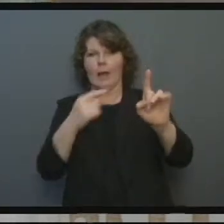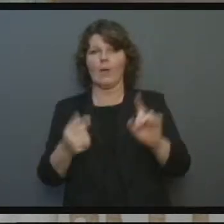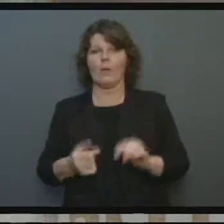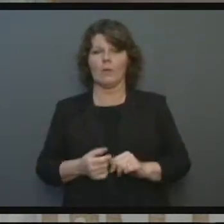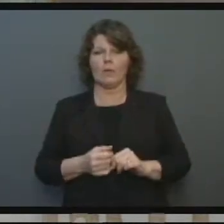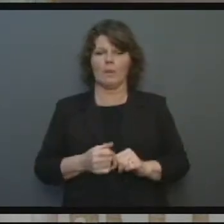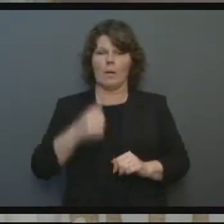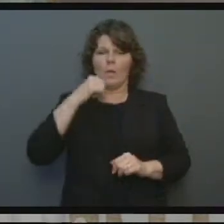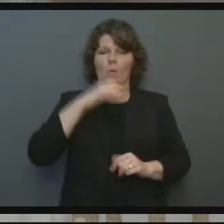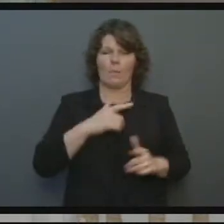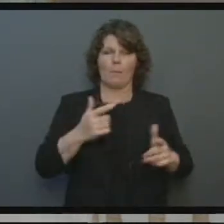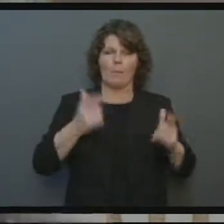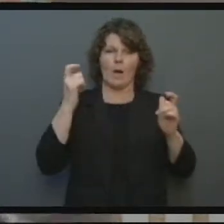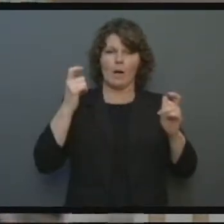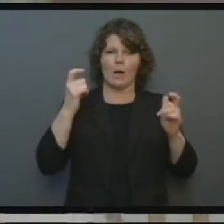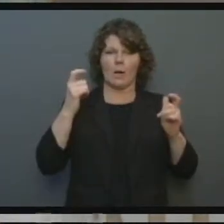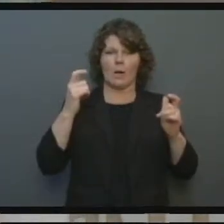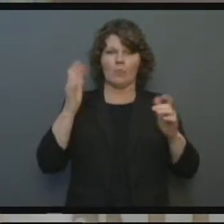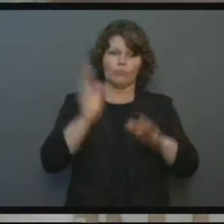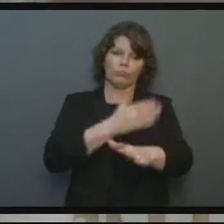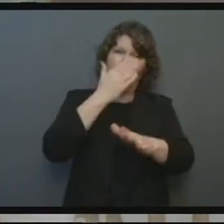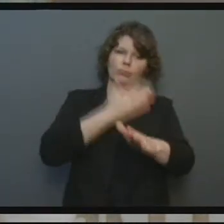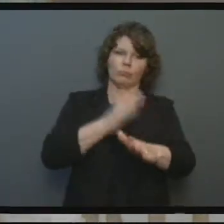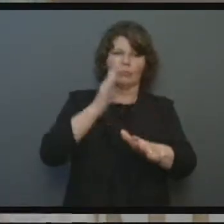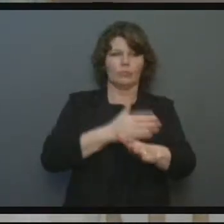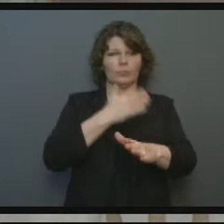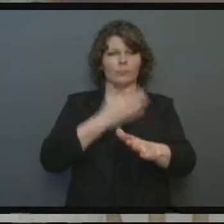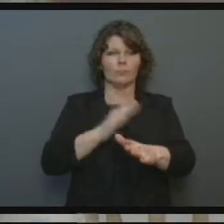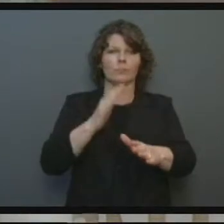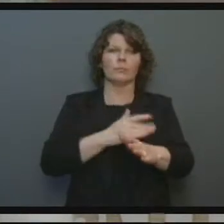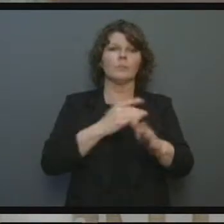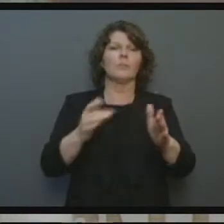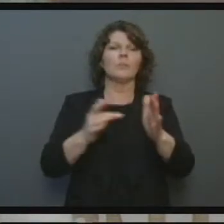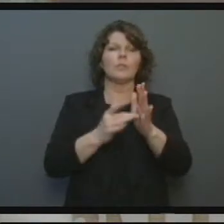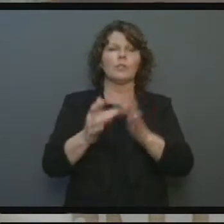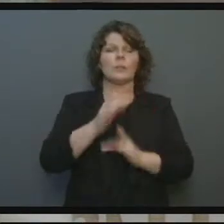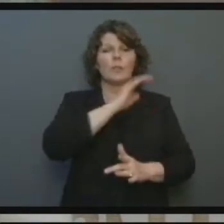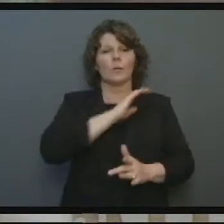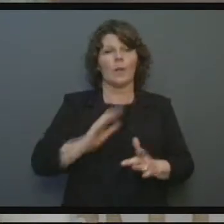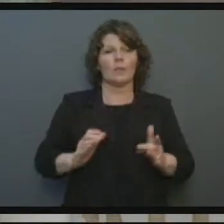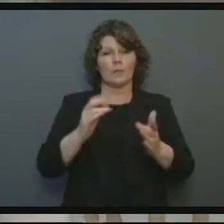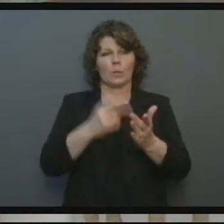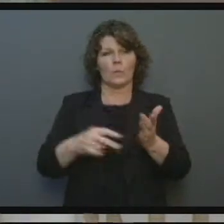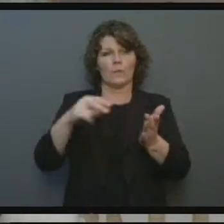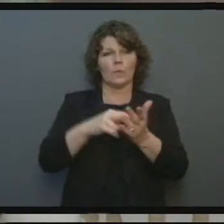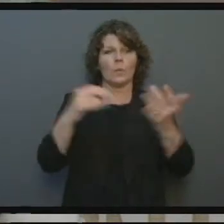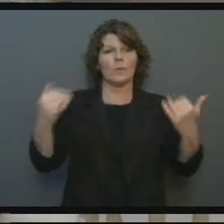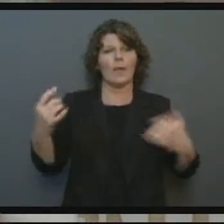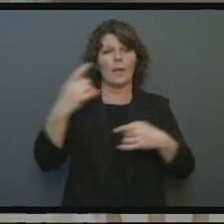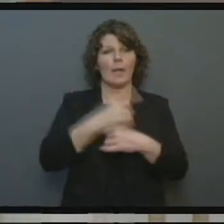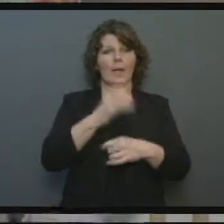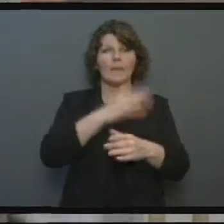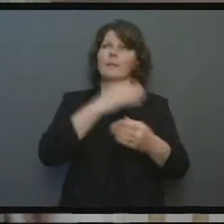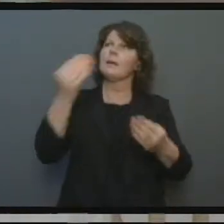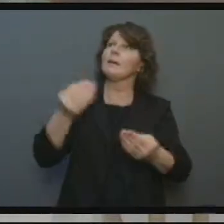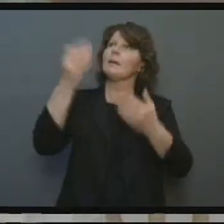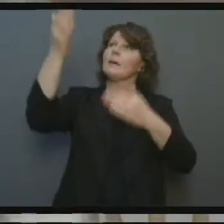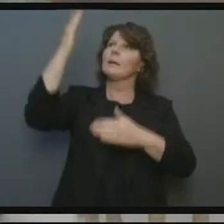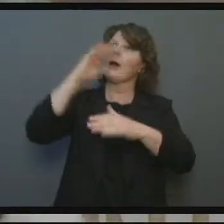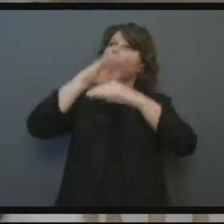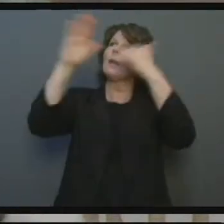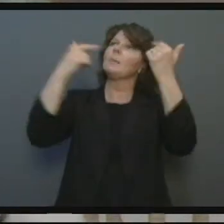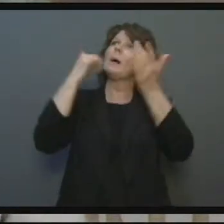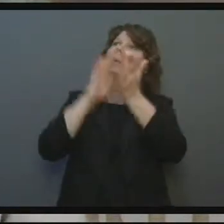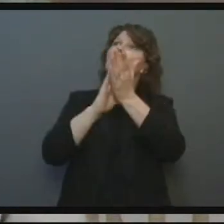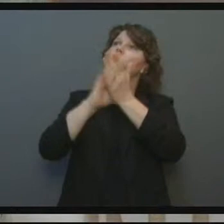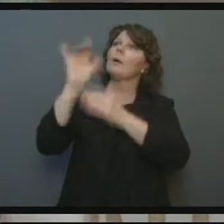they respond immediately, breaking into the hymn we just heard, right? Jesus Christ is risen today. Sing we to our God above, alleluia, praise